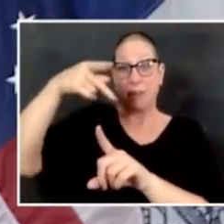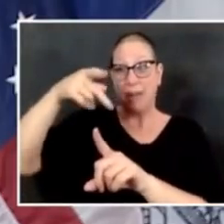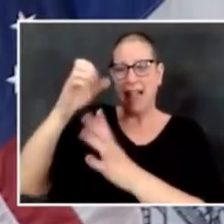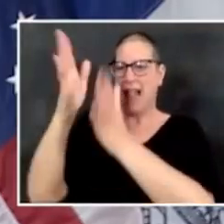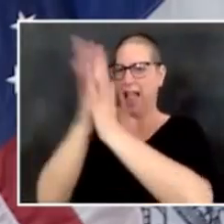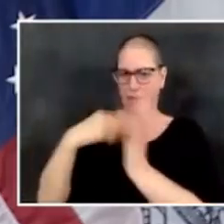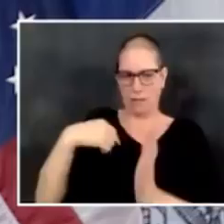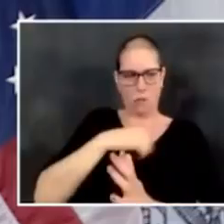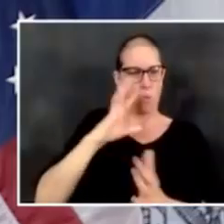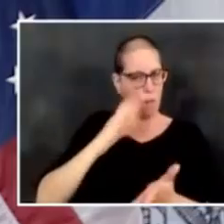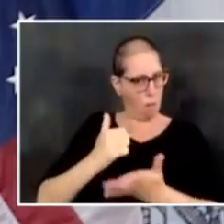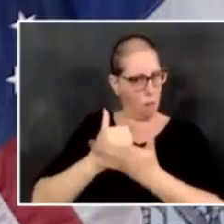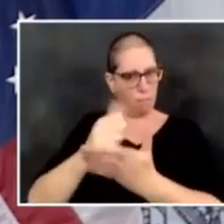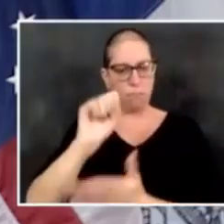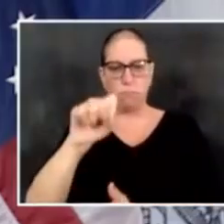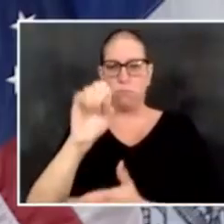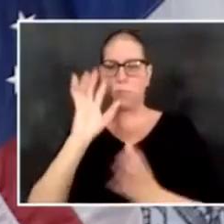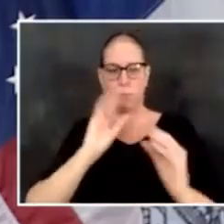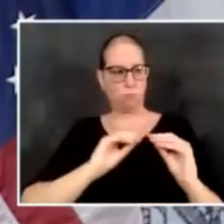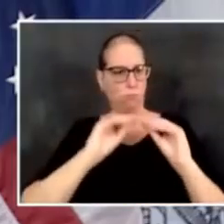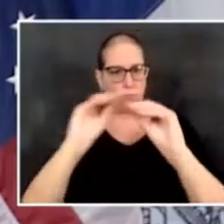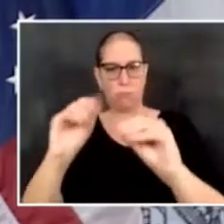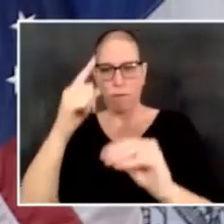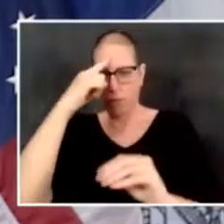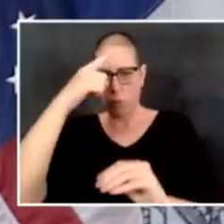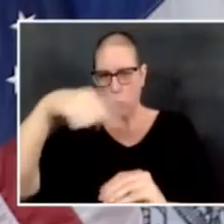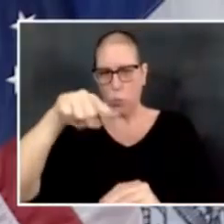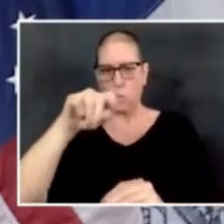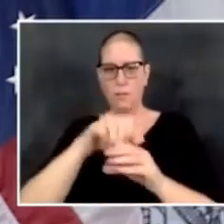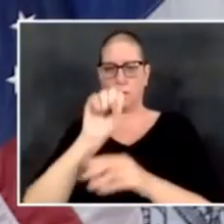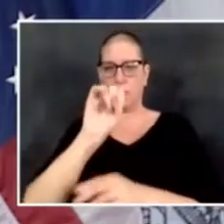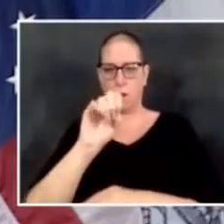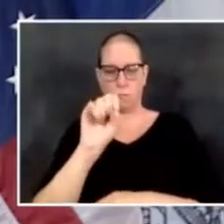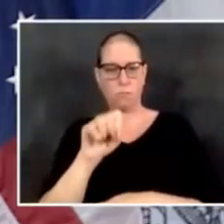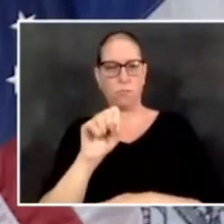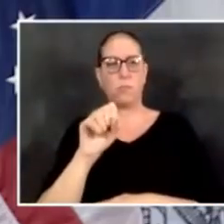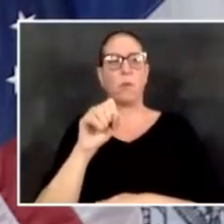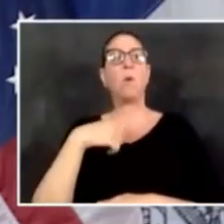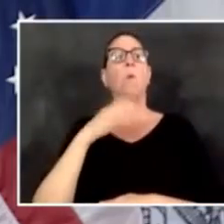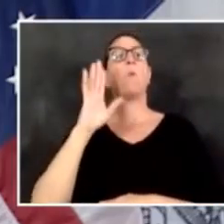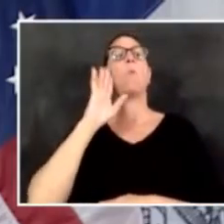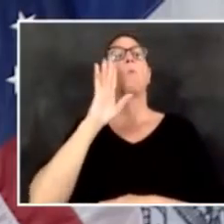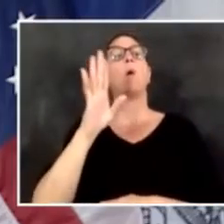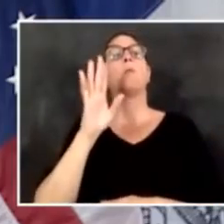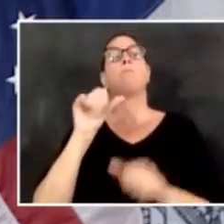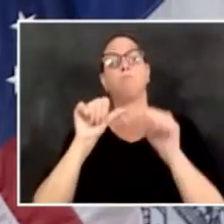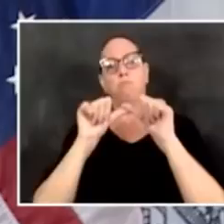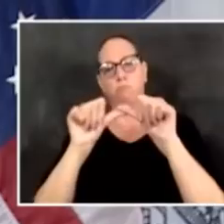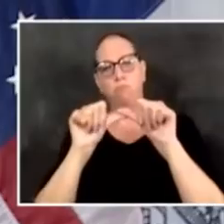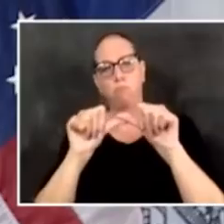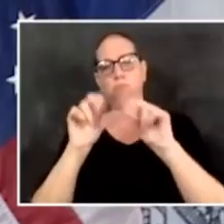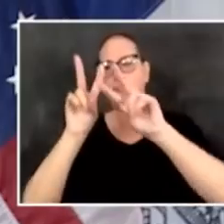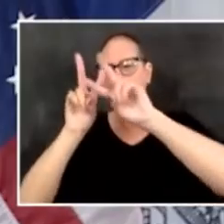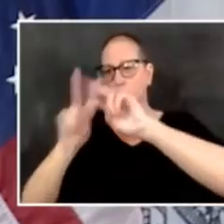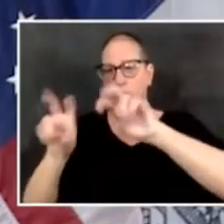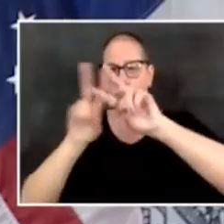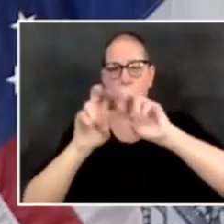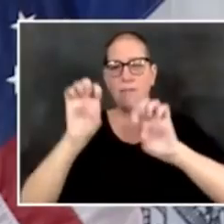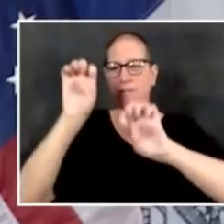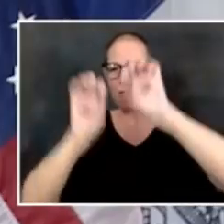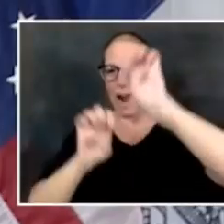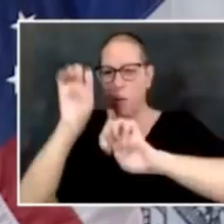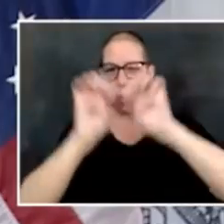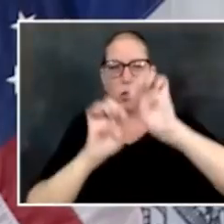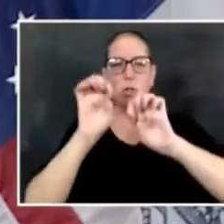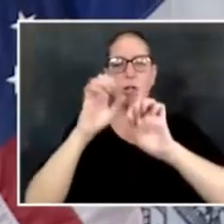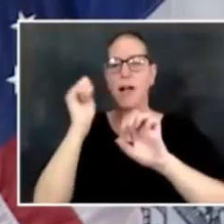keep working case by case all over the city, but that military piece was a discrete piece of a much bigger effort, and those individuals have been